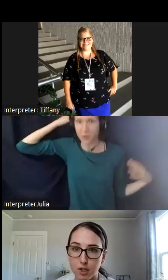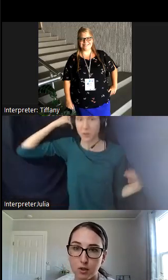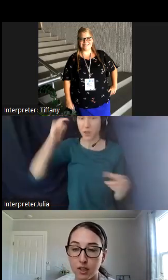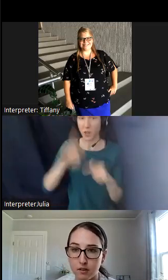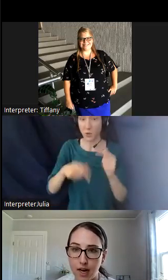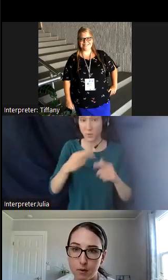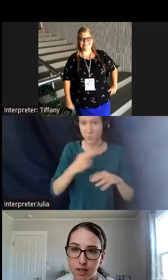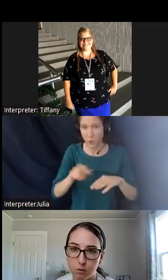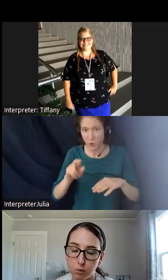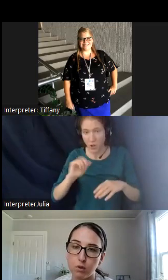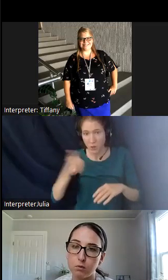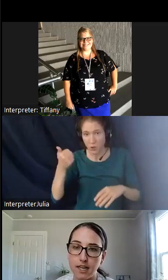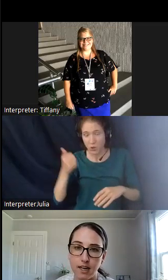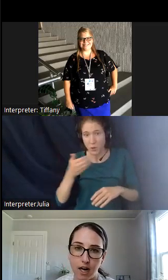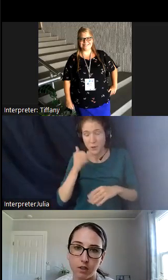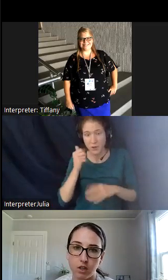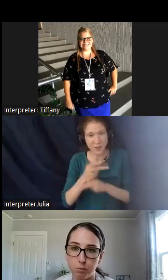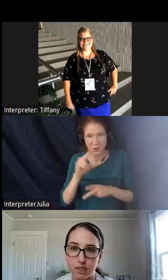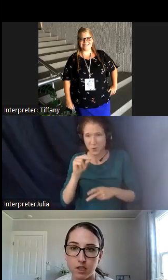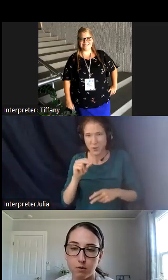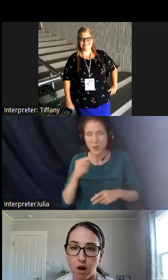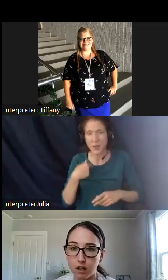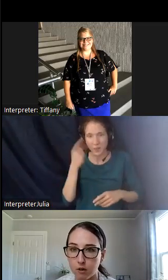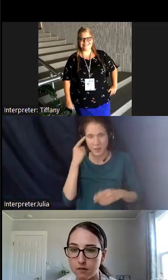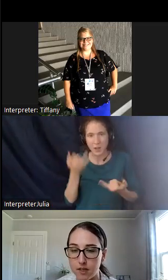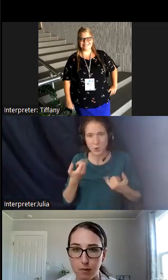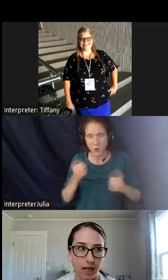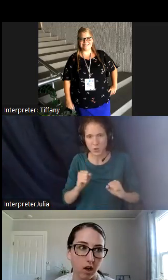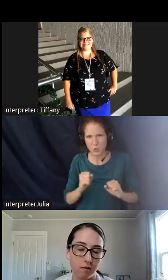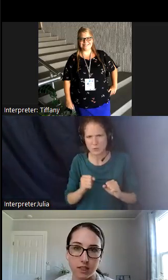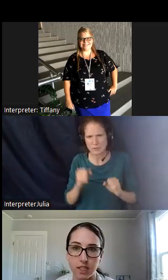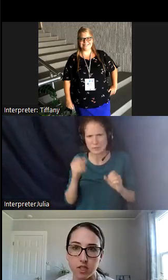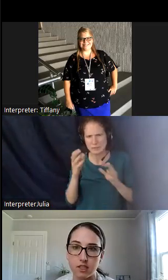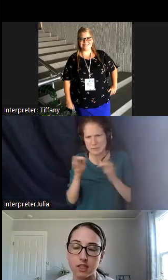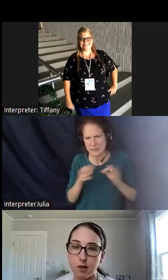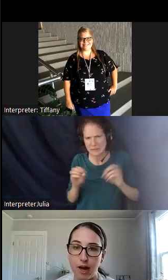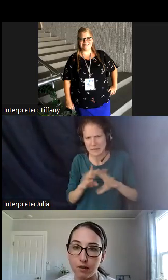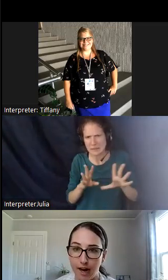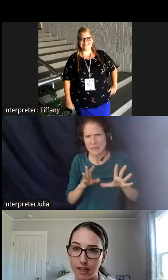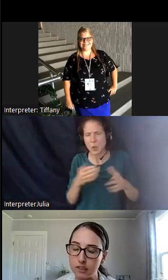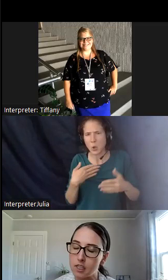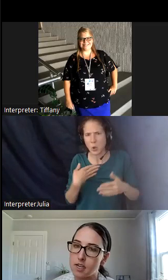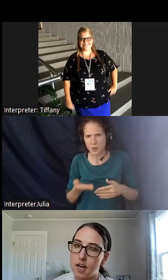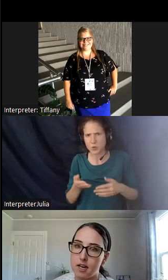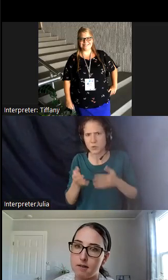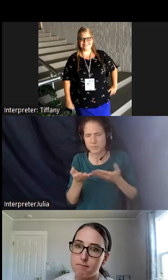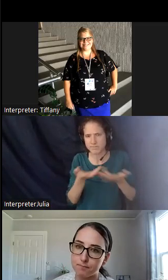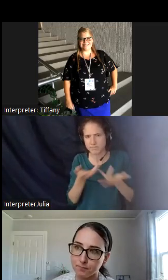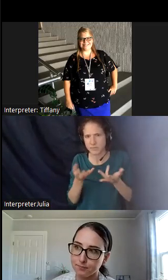trying to clarify within rule right now and are open to ongoing feedback and conversations about that.